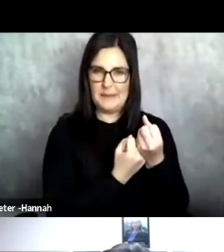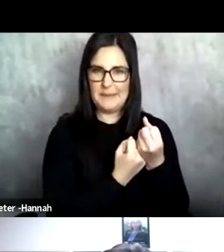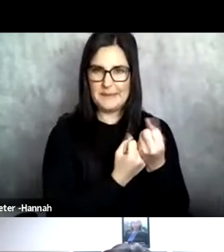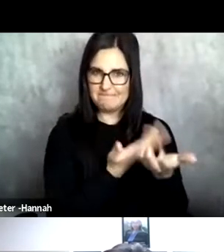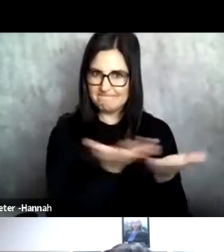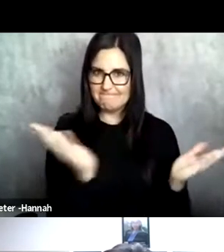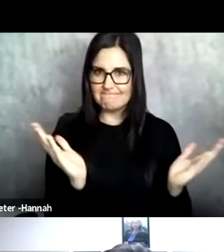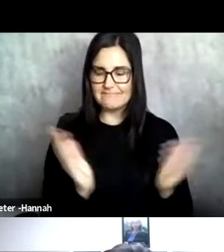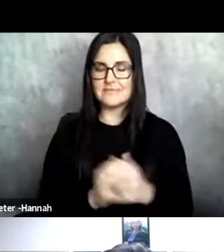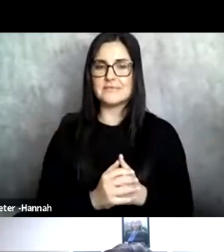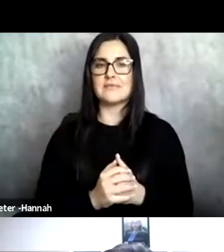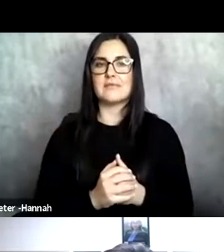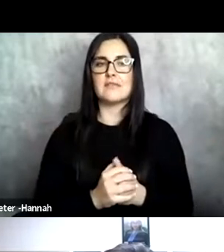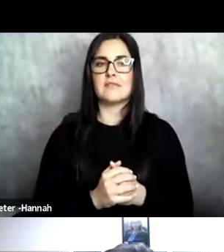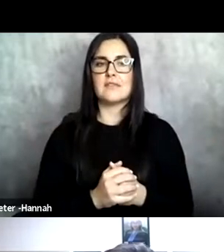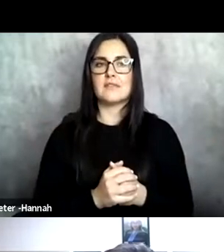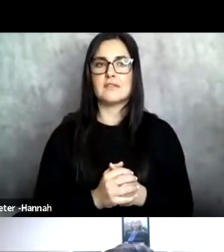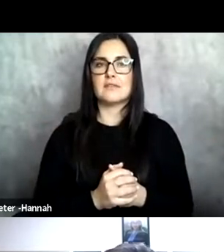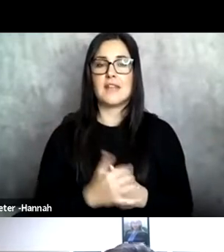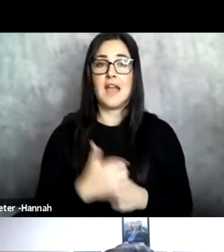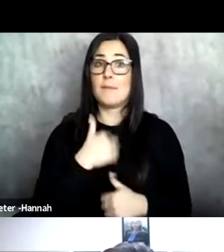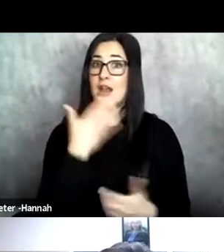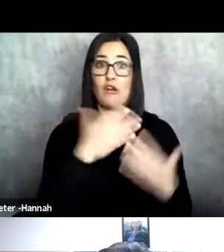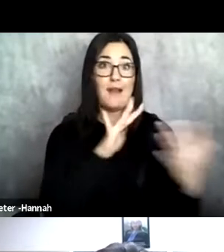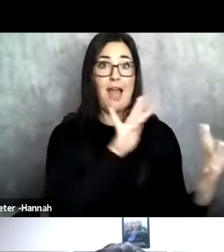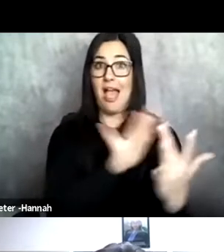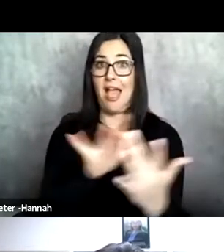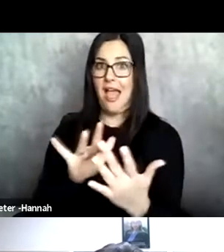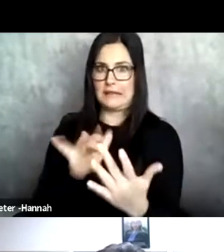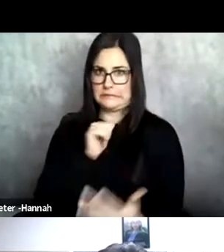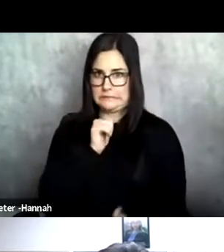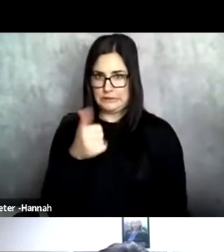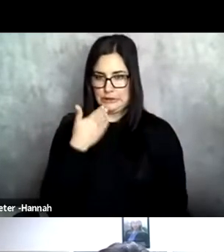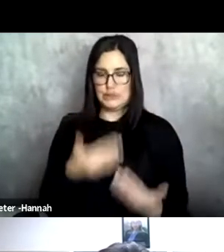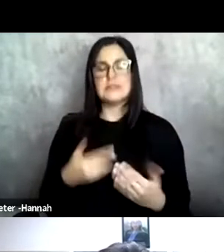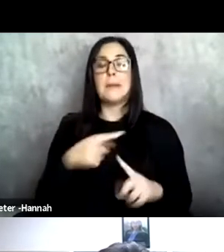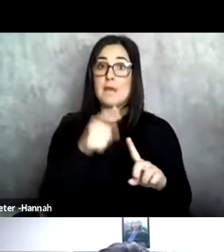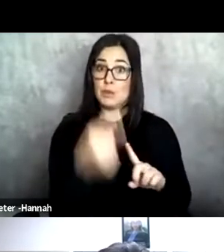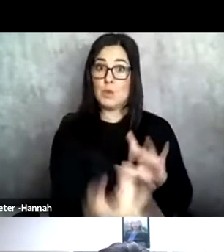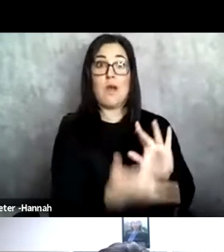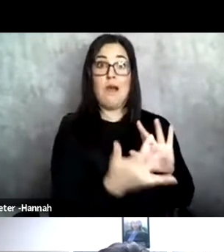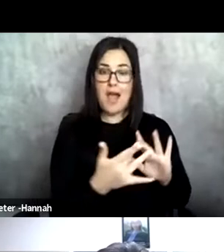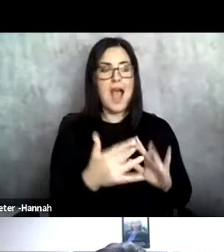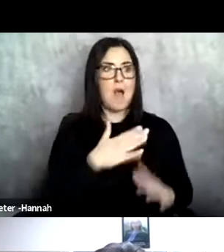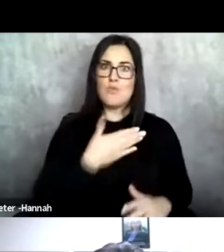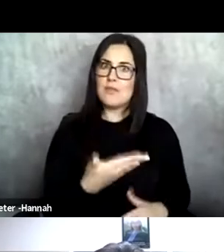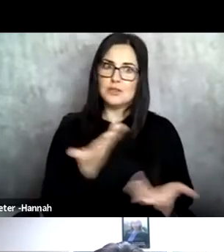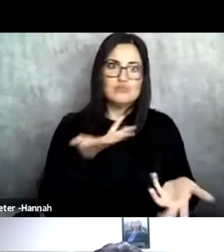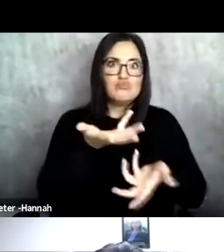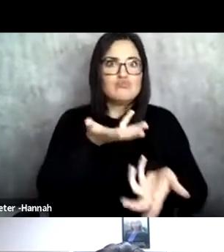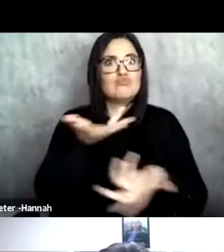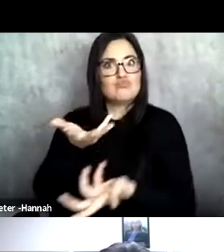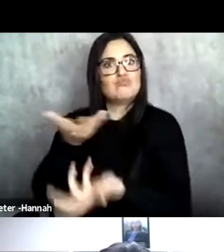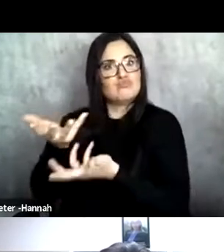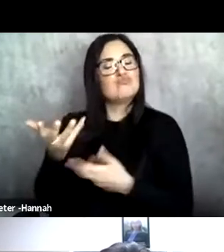And I suck at reaching out to people and checking in with people, but like whenever people call me, I'm always willing to take that call, or at